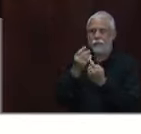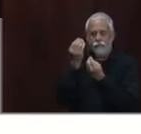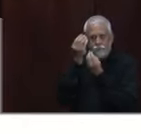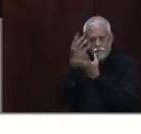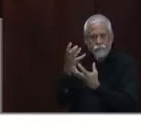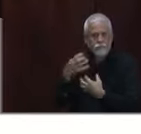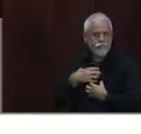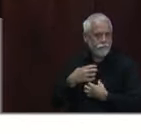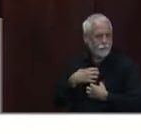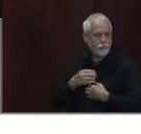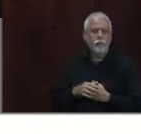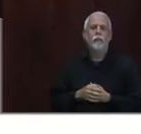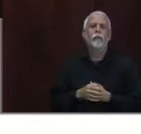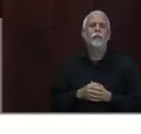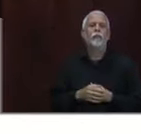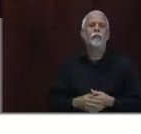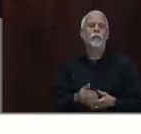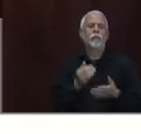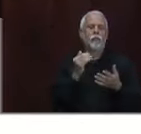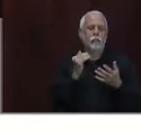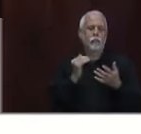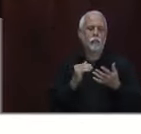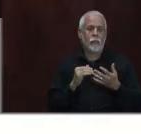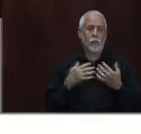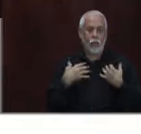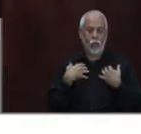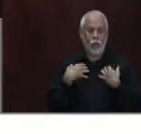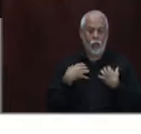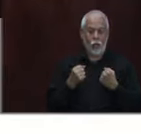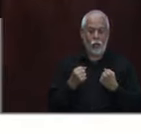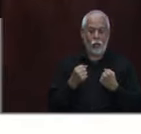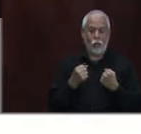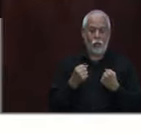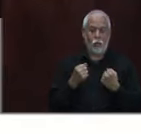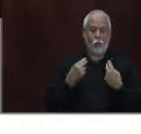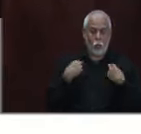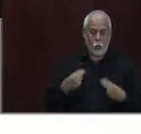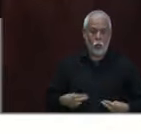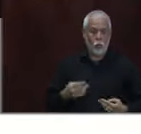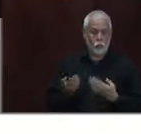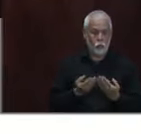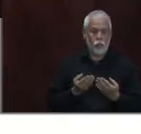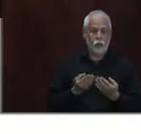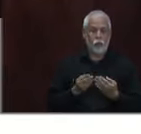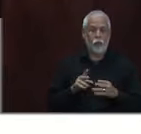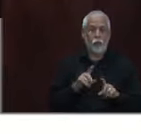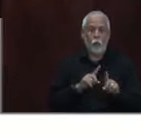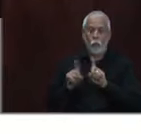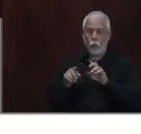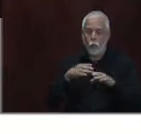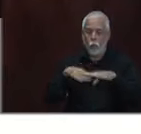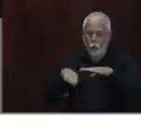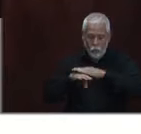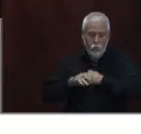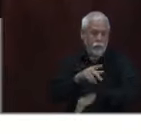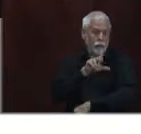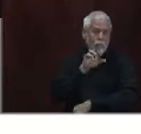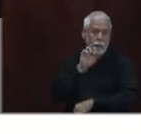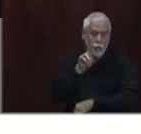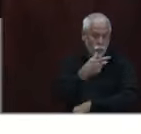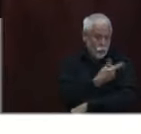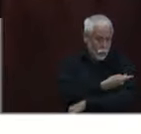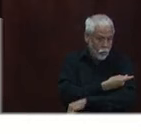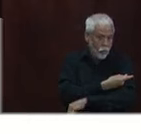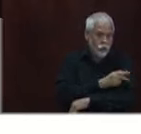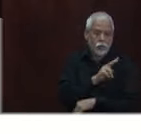complaints. And Health and Human Services is offering a walk-up flu shot clinic on November 18th from